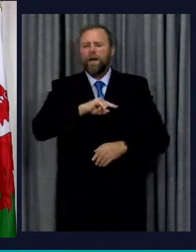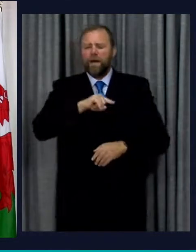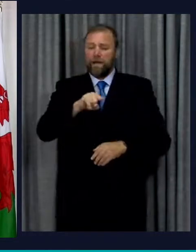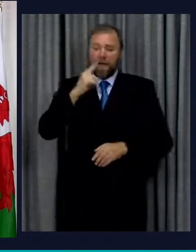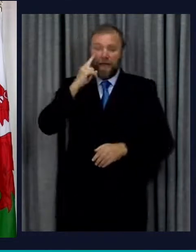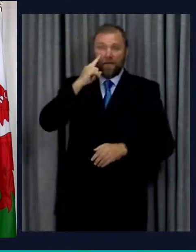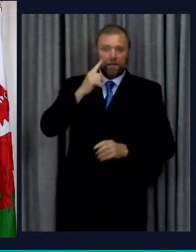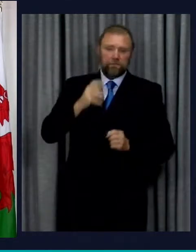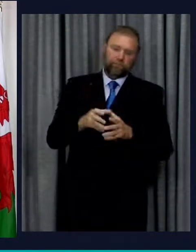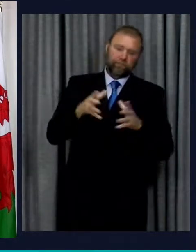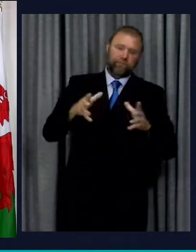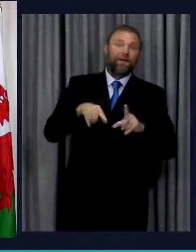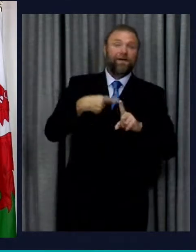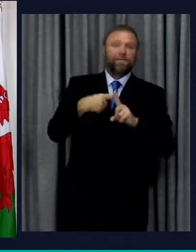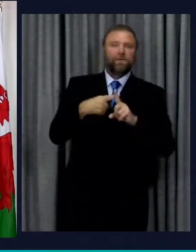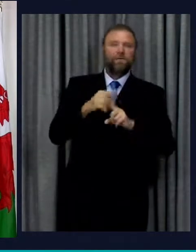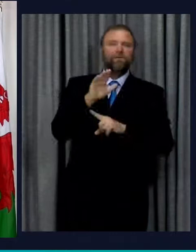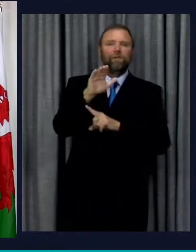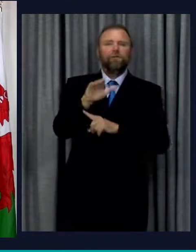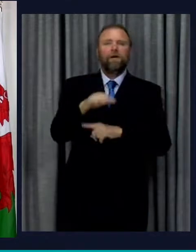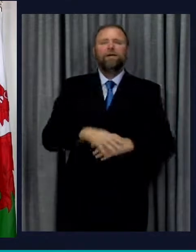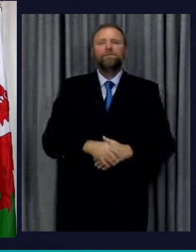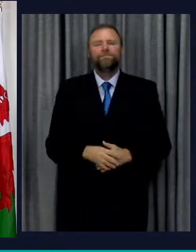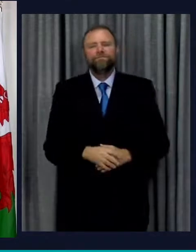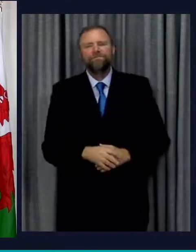the tourism sector here in Wales.